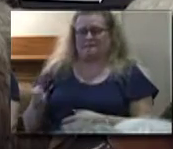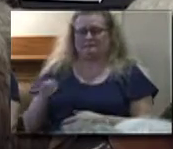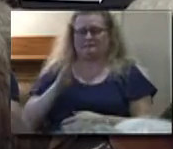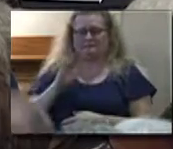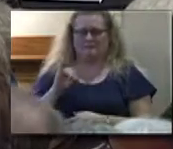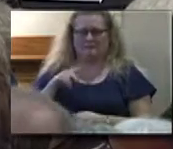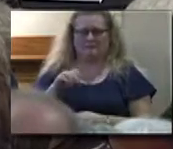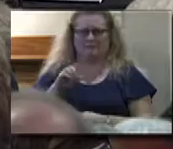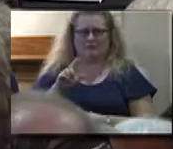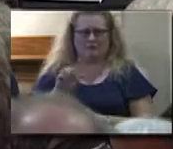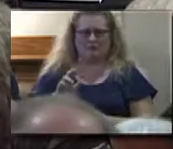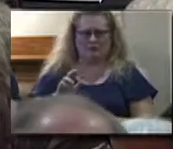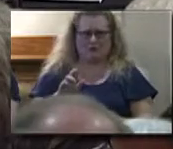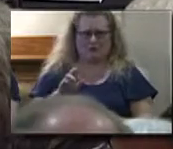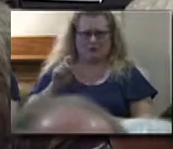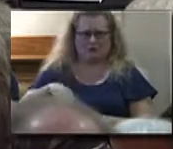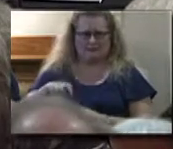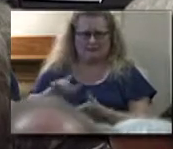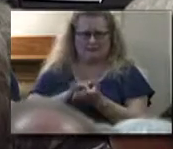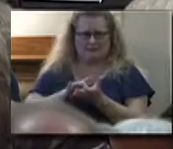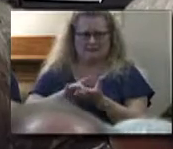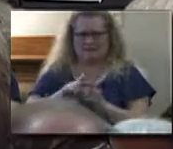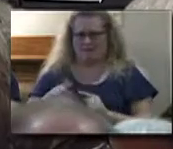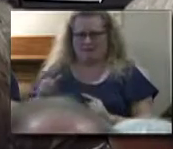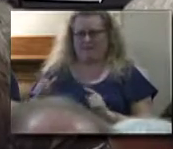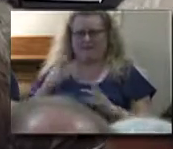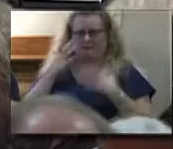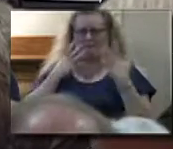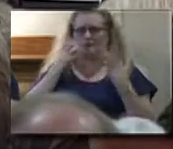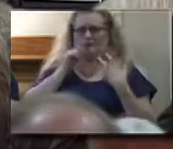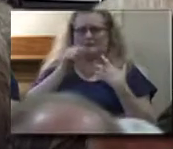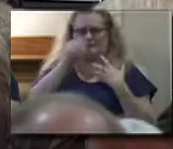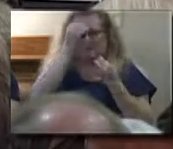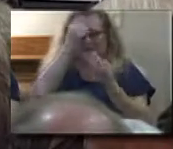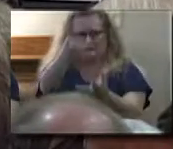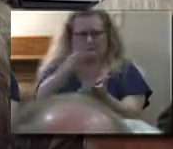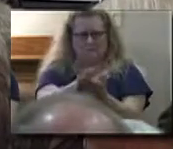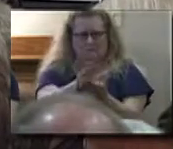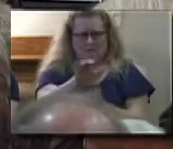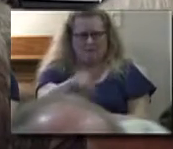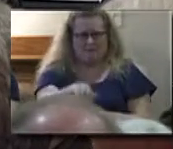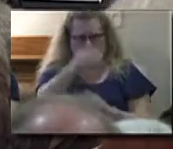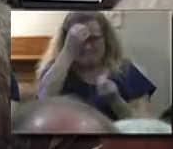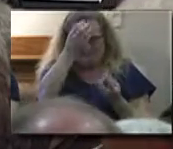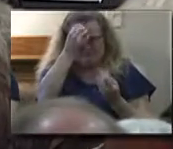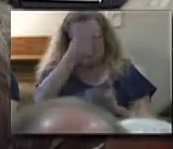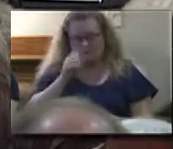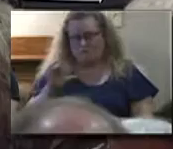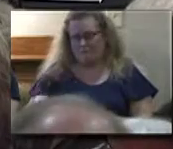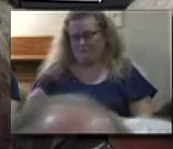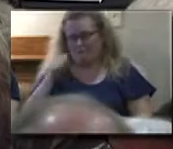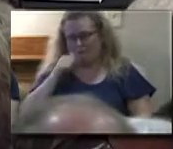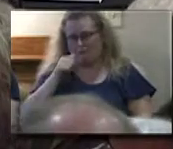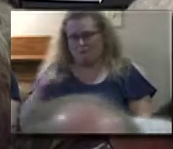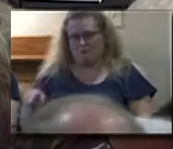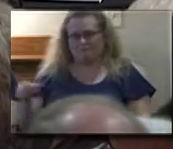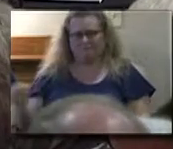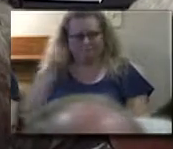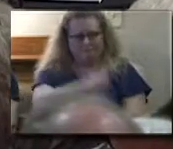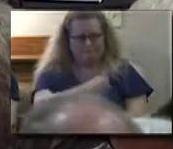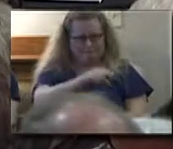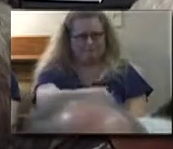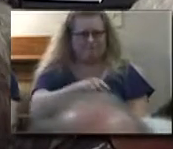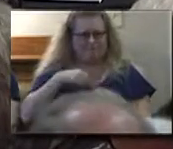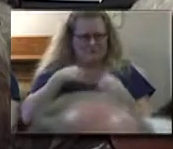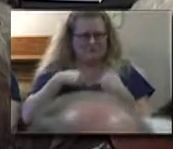medication. You know, they were too embarrassed to tell the school that. So they put this girl in a juvenile justice facility,